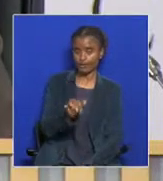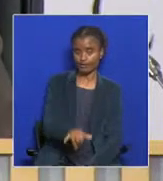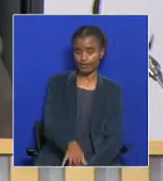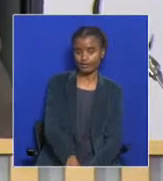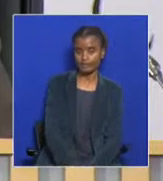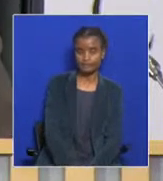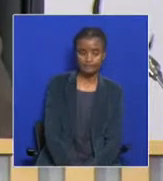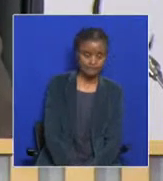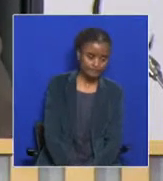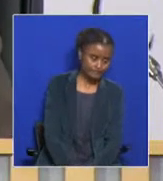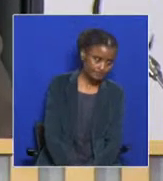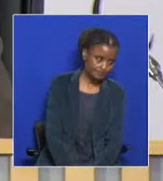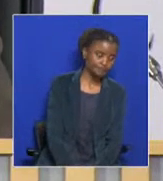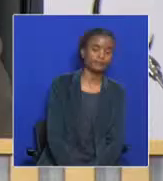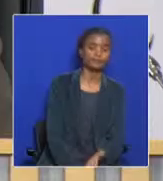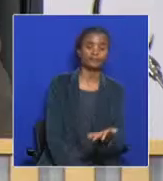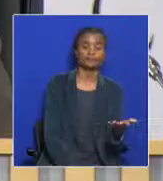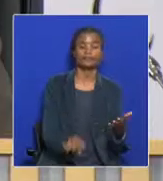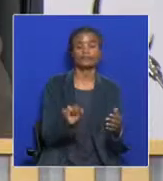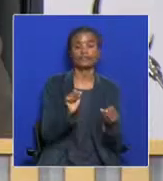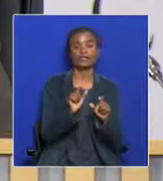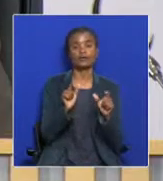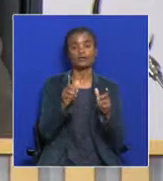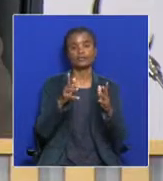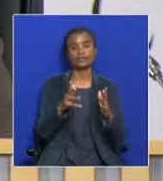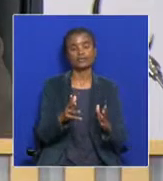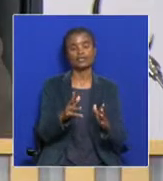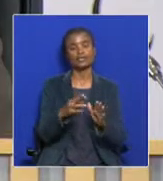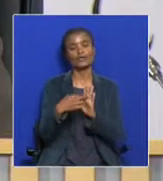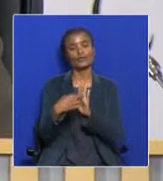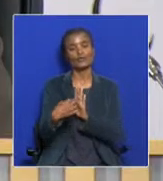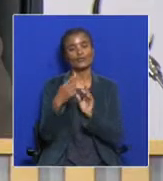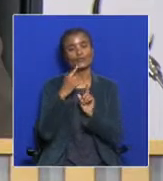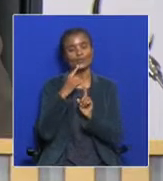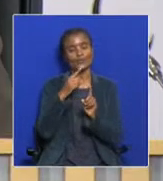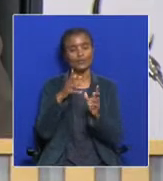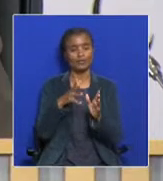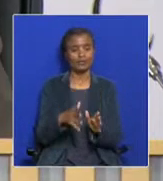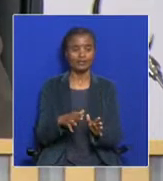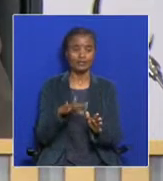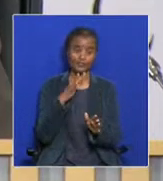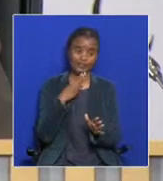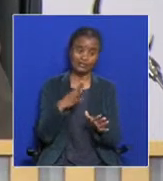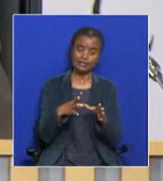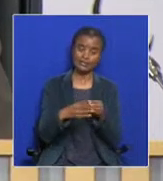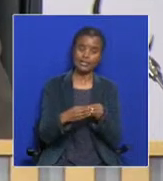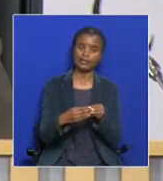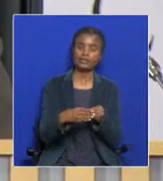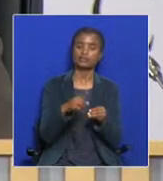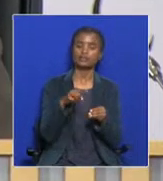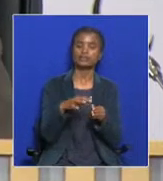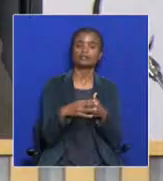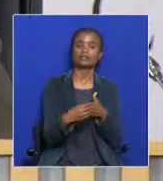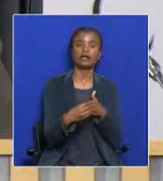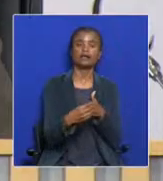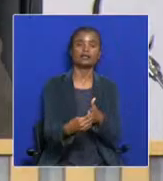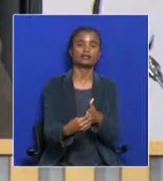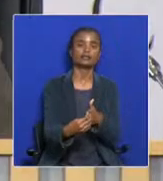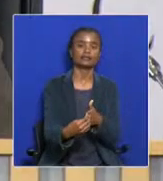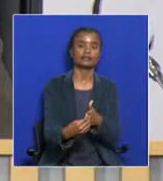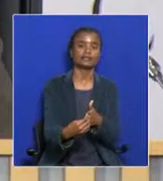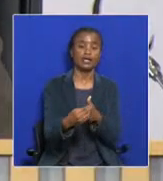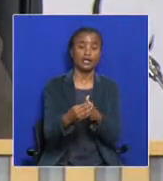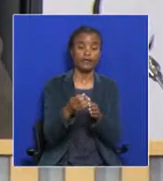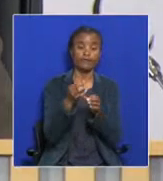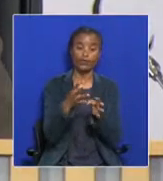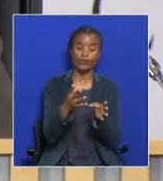of a commander, is to guide your members on the correct way to do things or to ensure that certain things are done. So that's what I did.